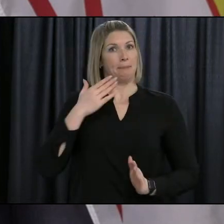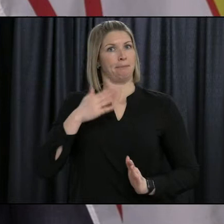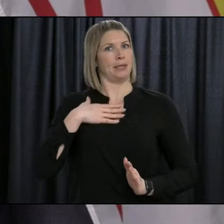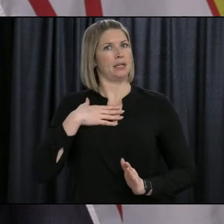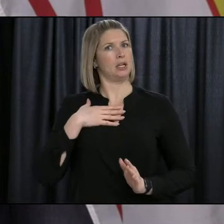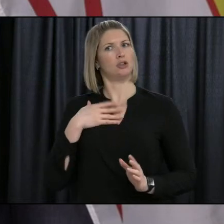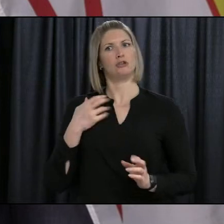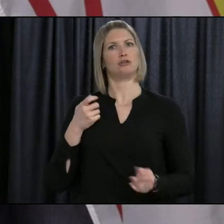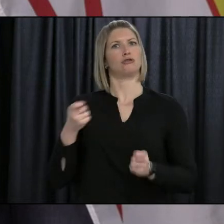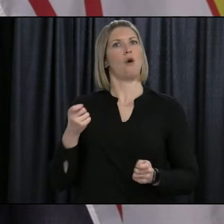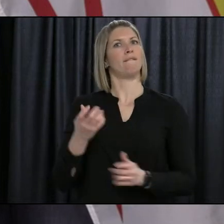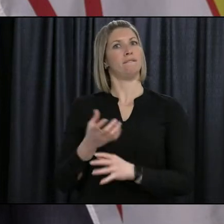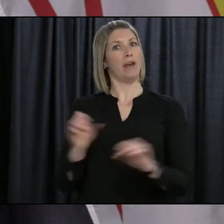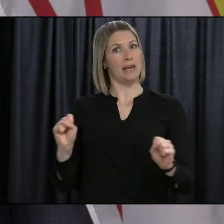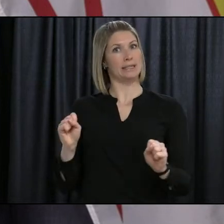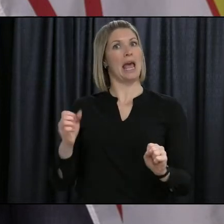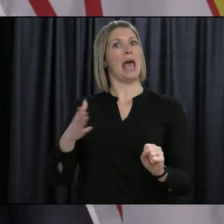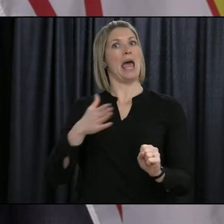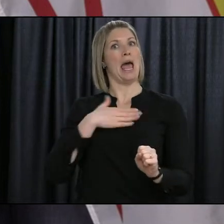get things